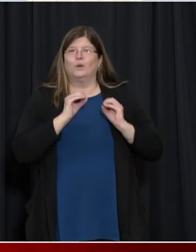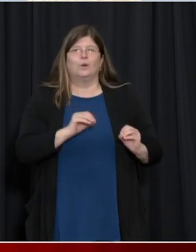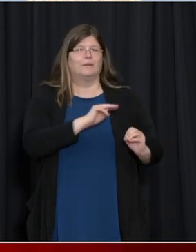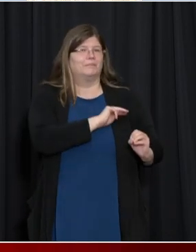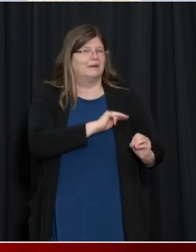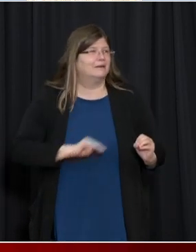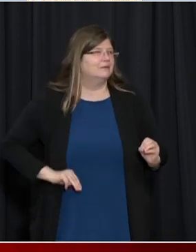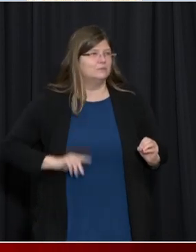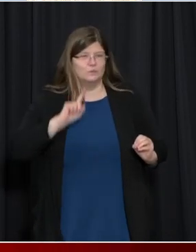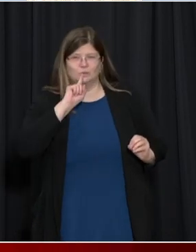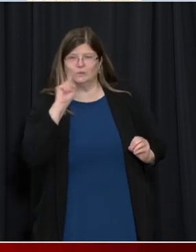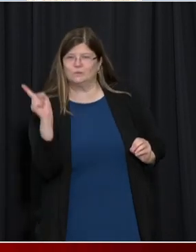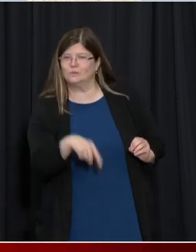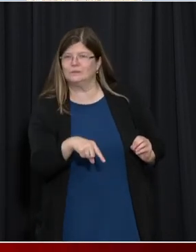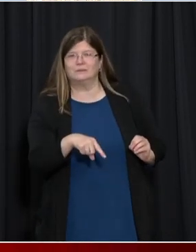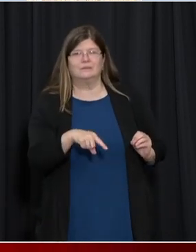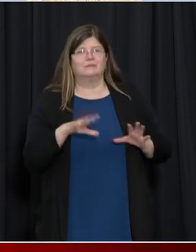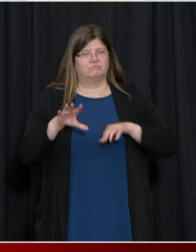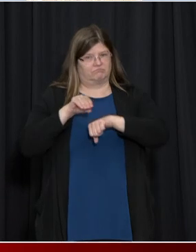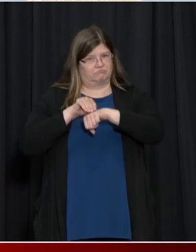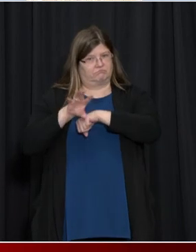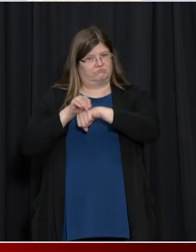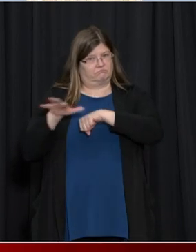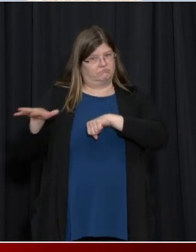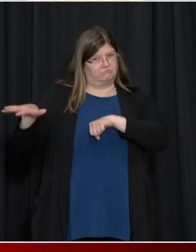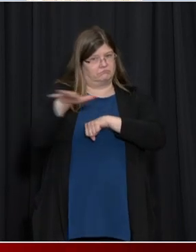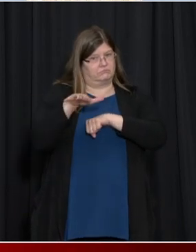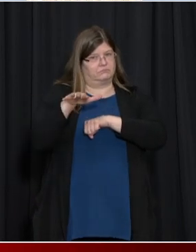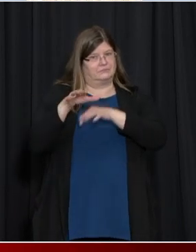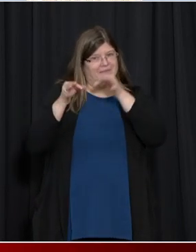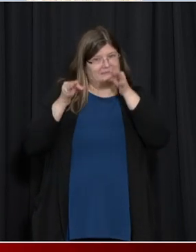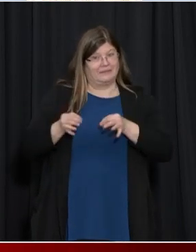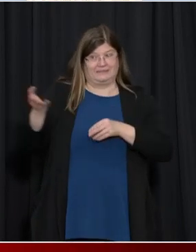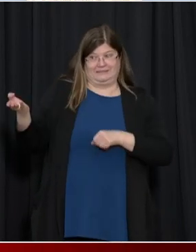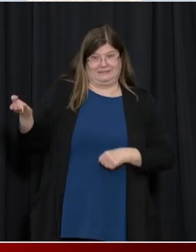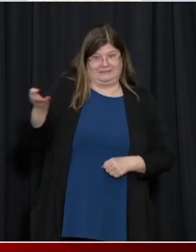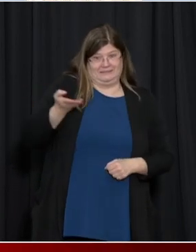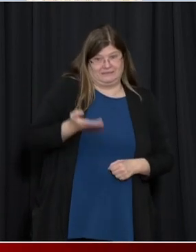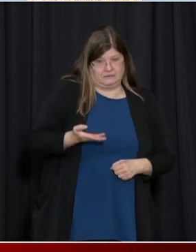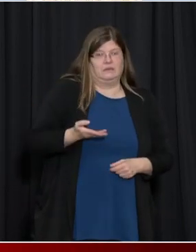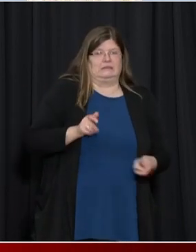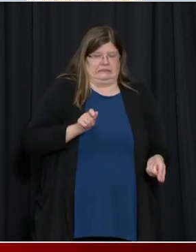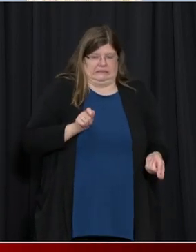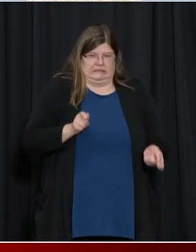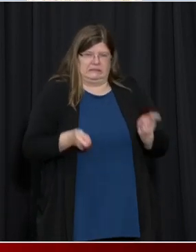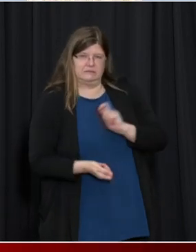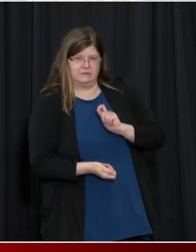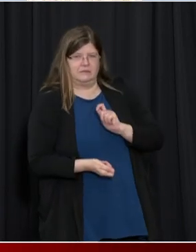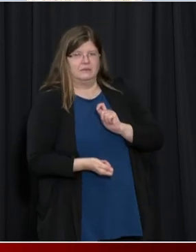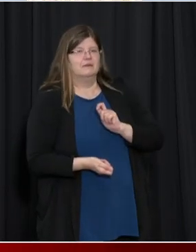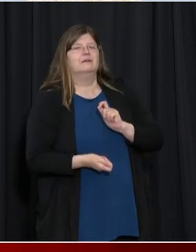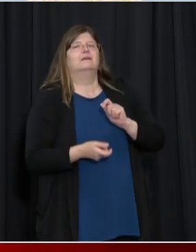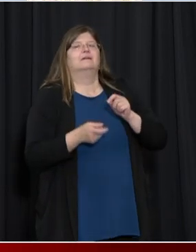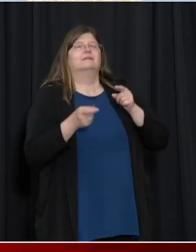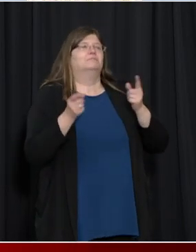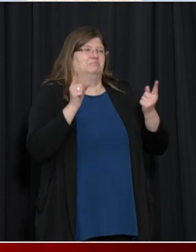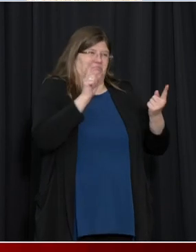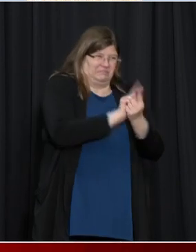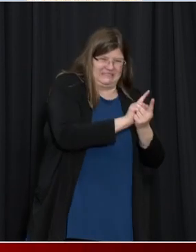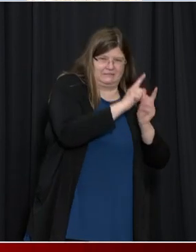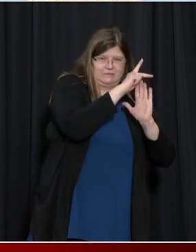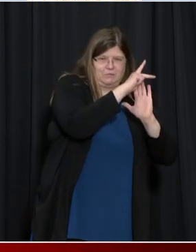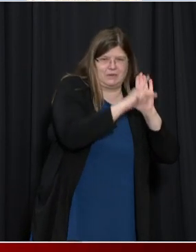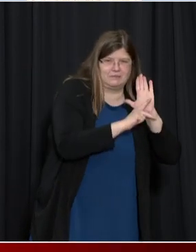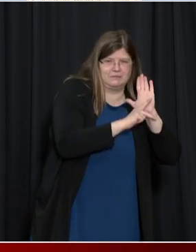very carefully and convert them to the necessary guidance. And finally, barring